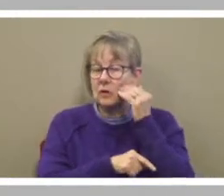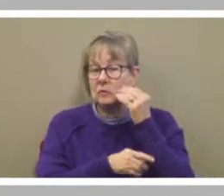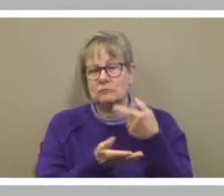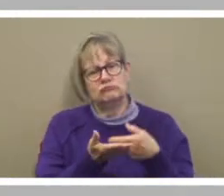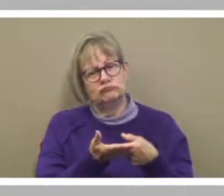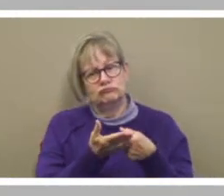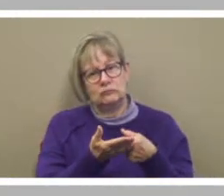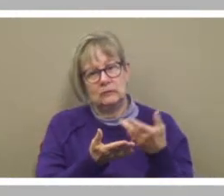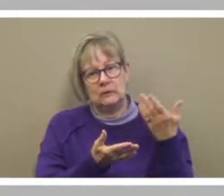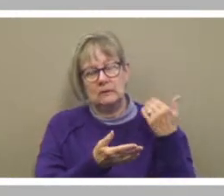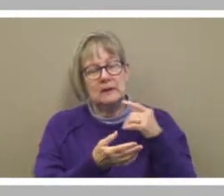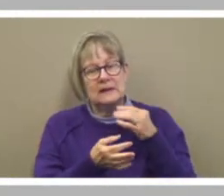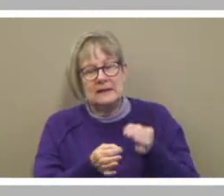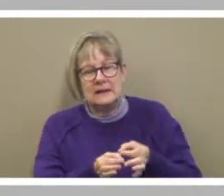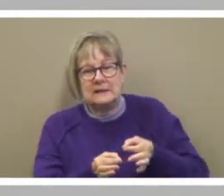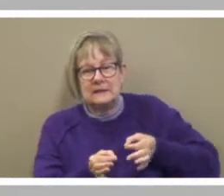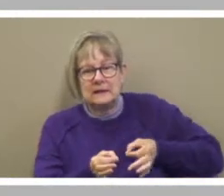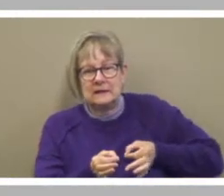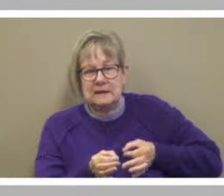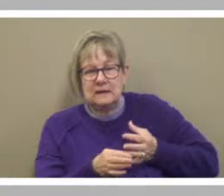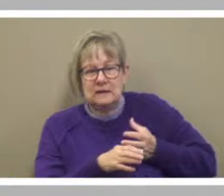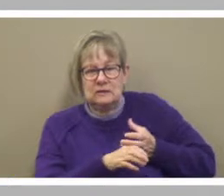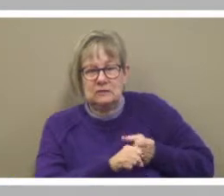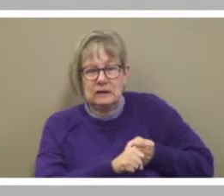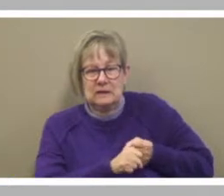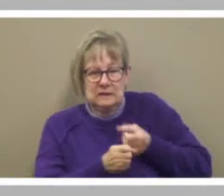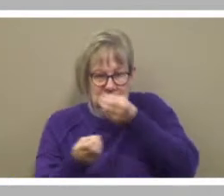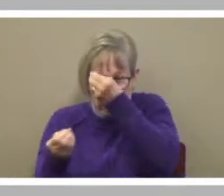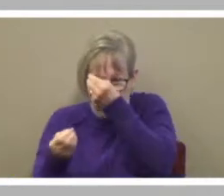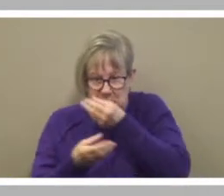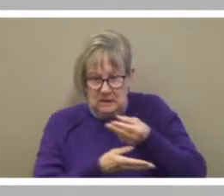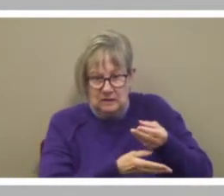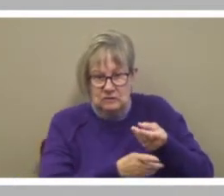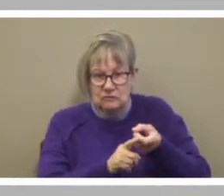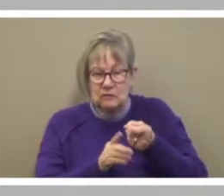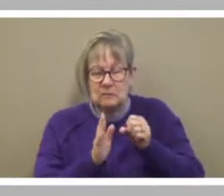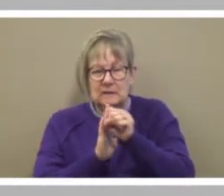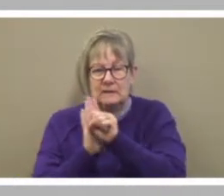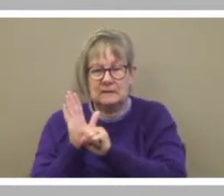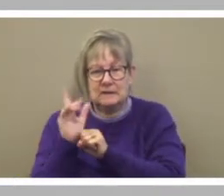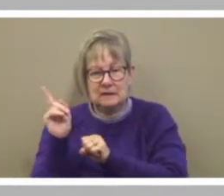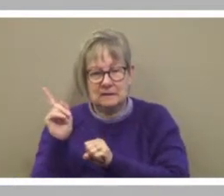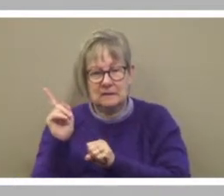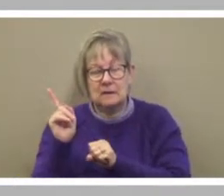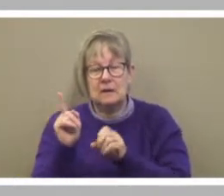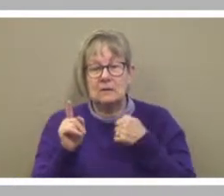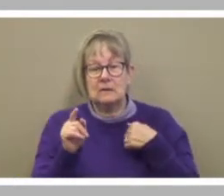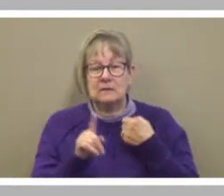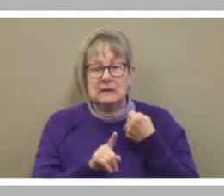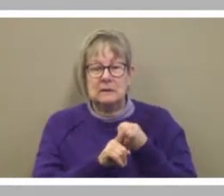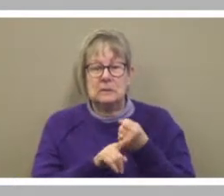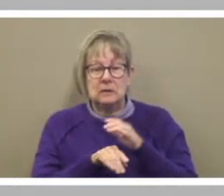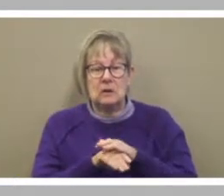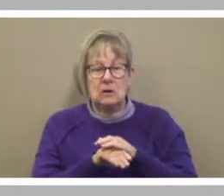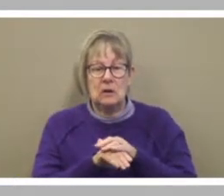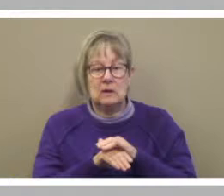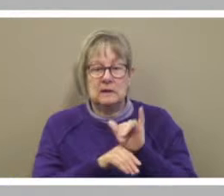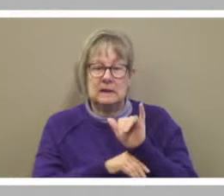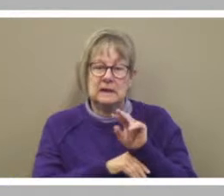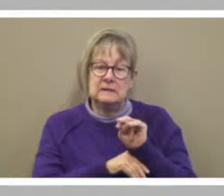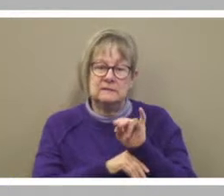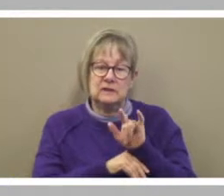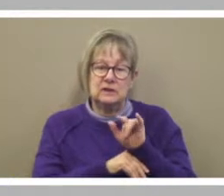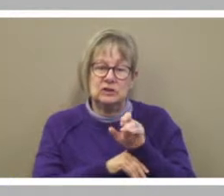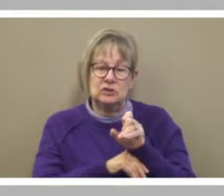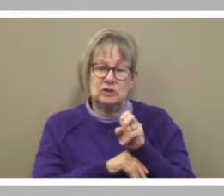that there is a delay in receiving the data from the state. We've seen the impact of inflation on our sales tax. It reflects